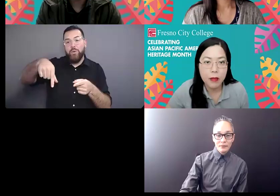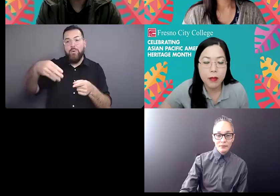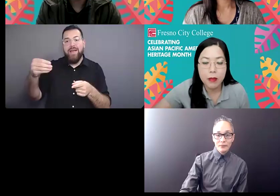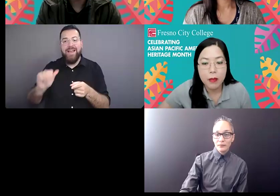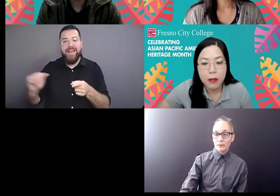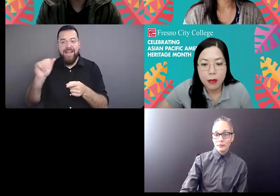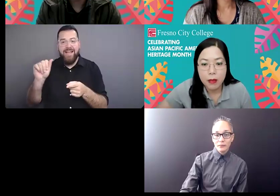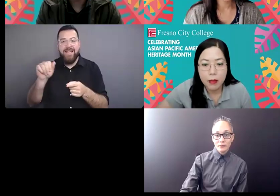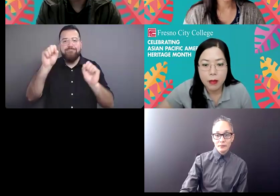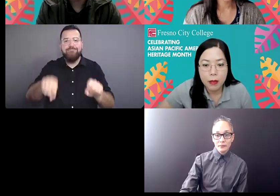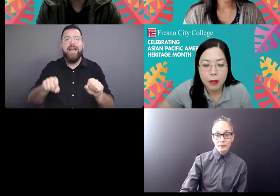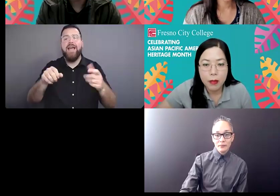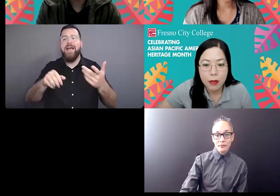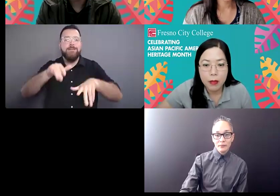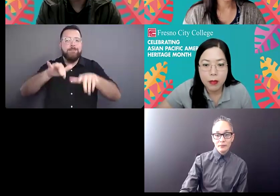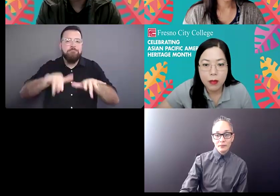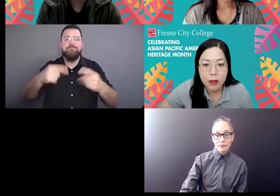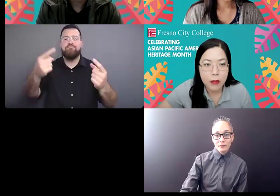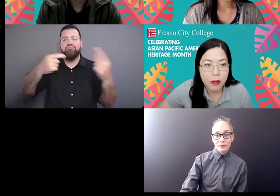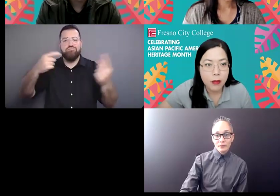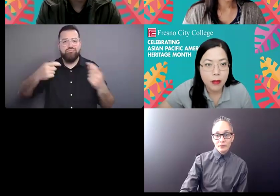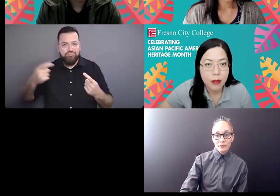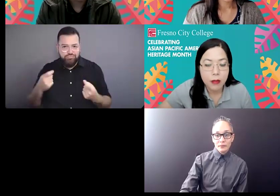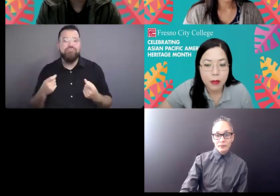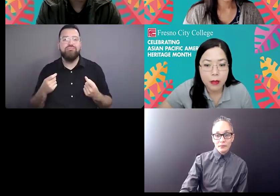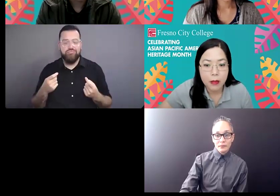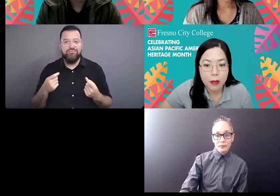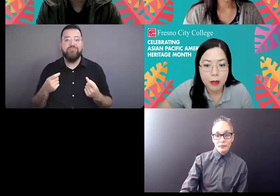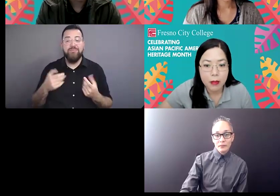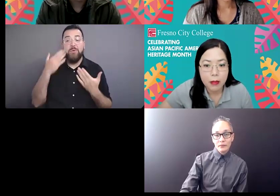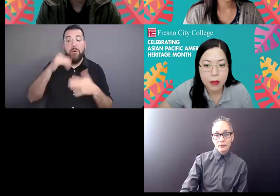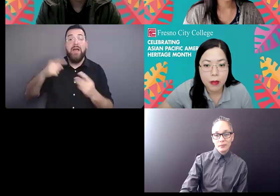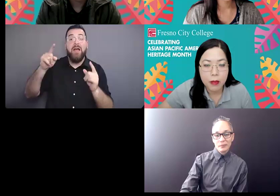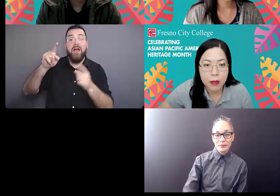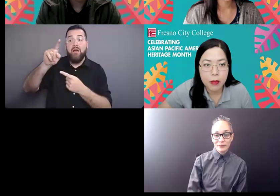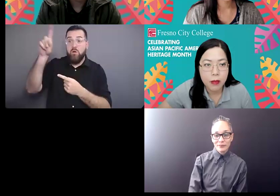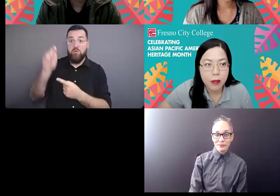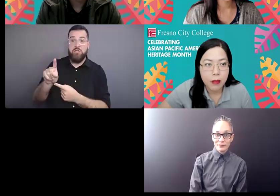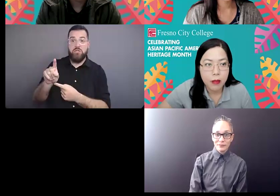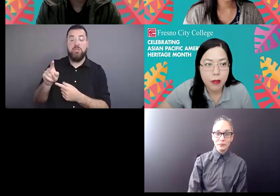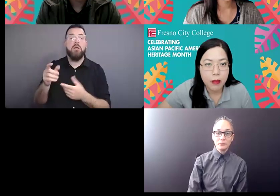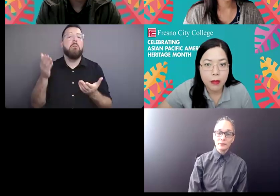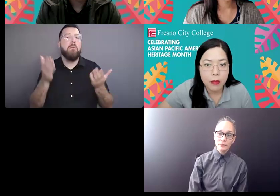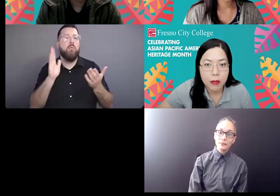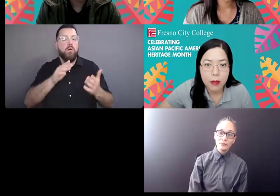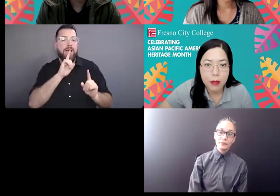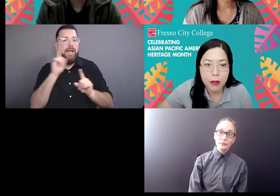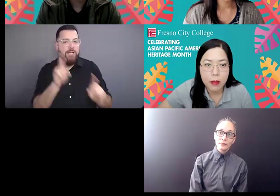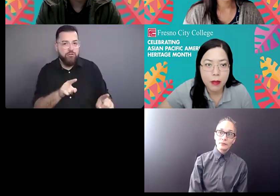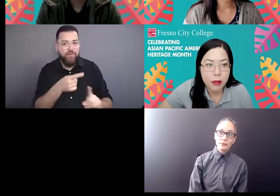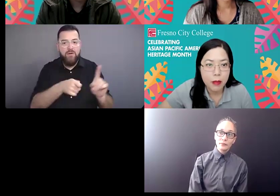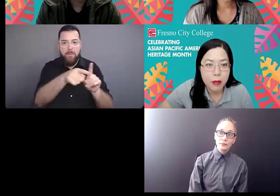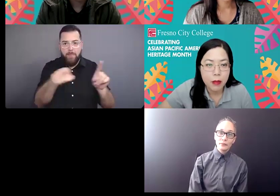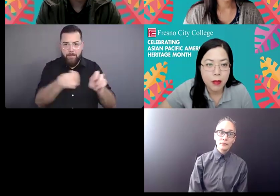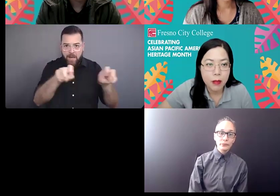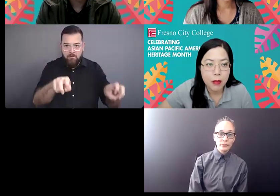that you guys can type in questions into. Those questions may be answered by the panelists themselves